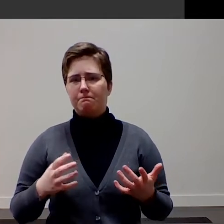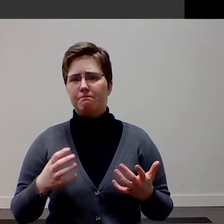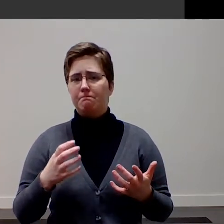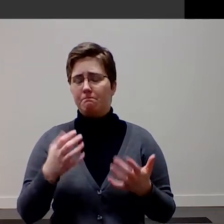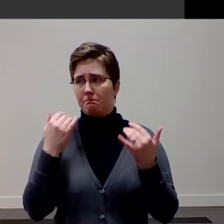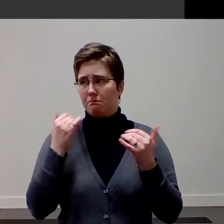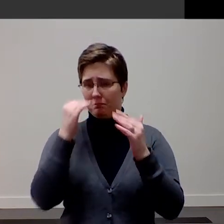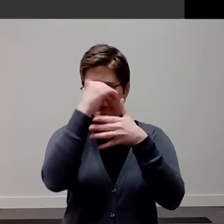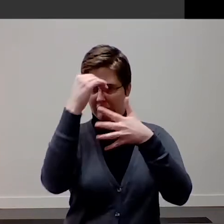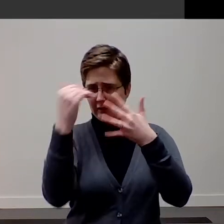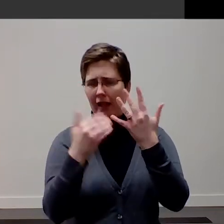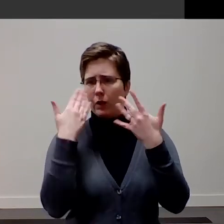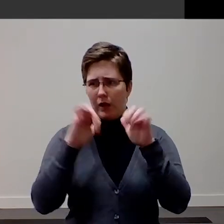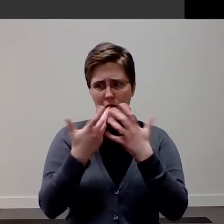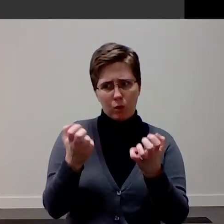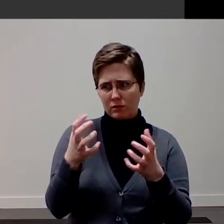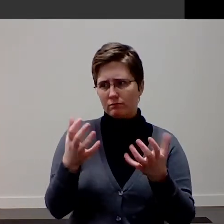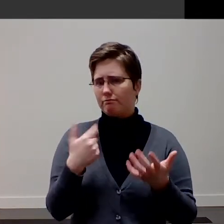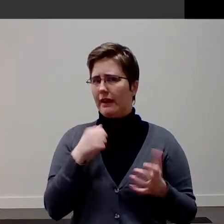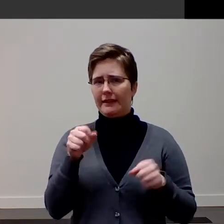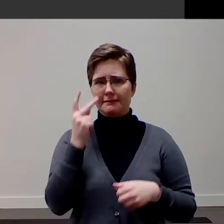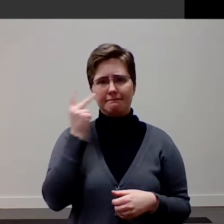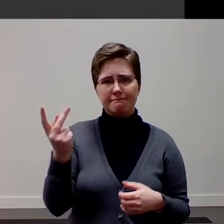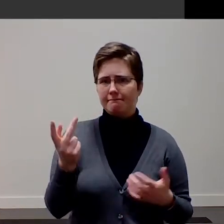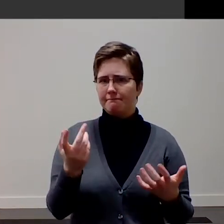I can go right down the list. I don't know how you want to do this.